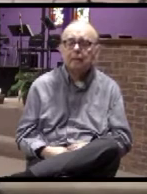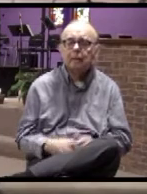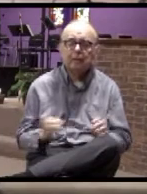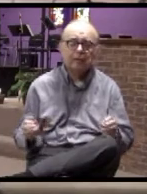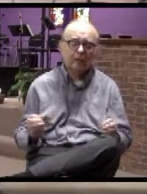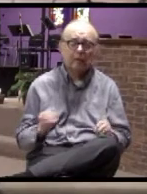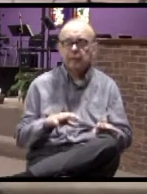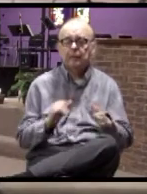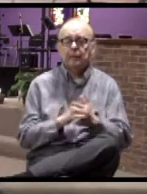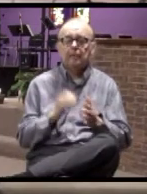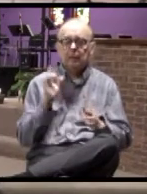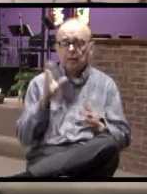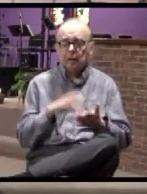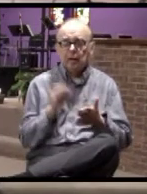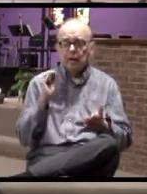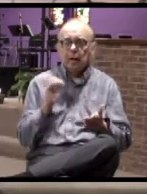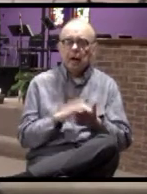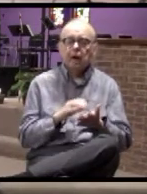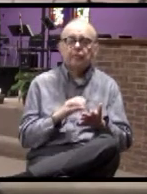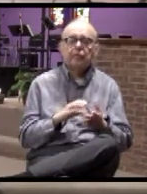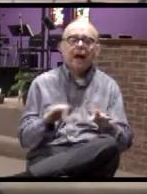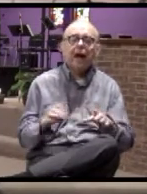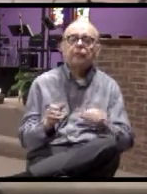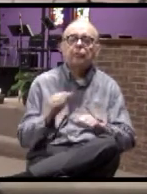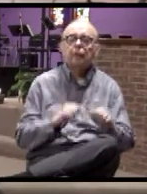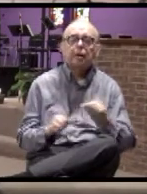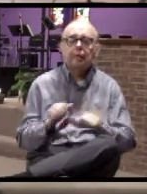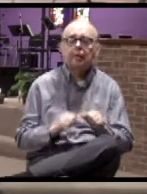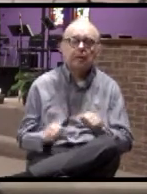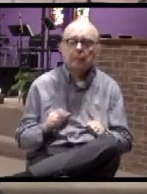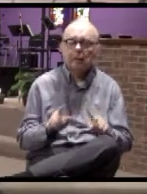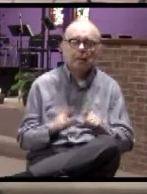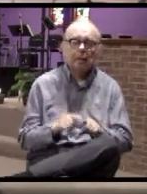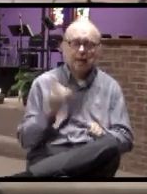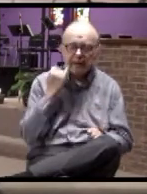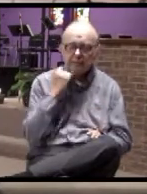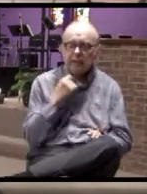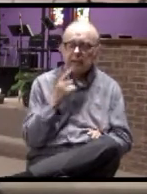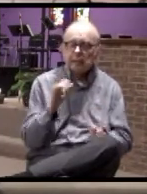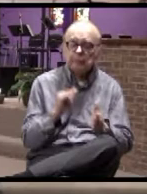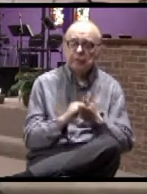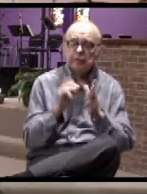And in doing so, we got to learn how to treat each other as if they were Jesus.